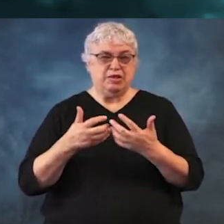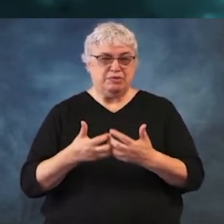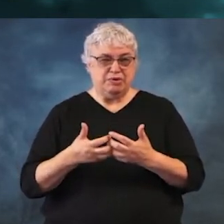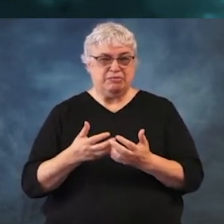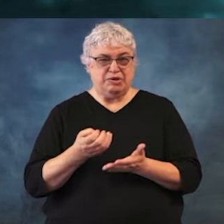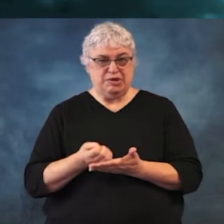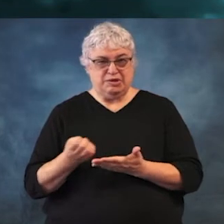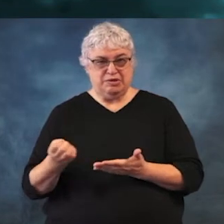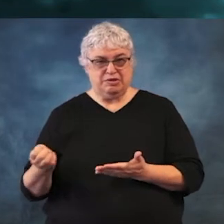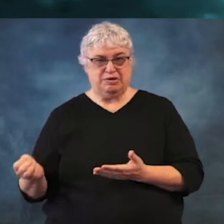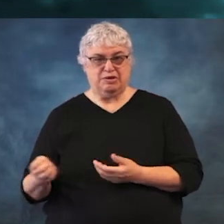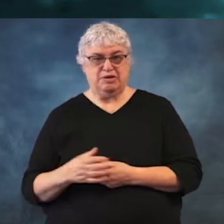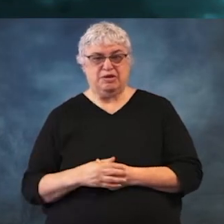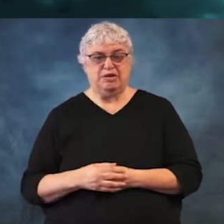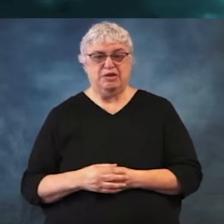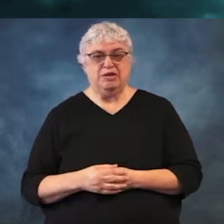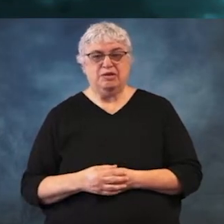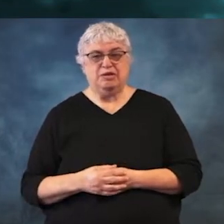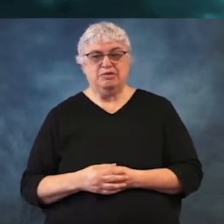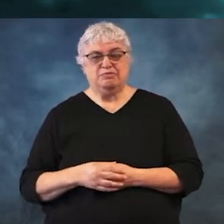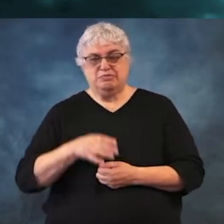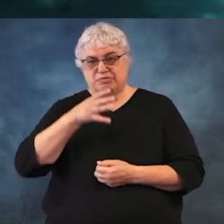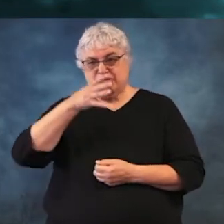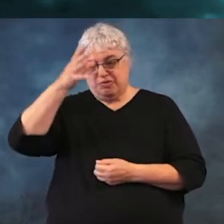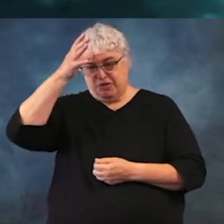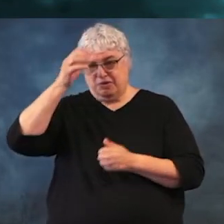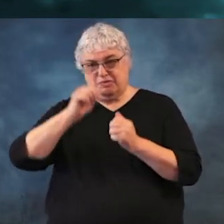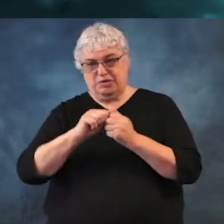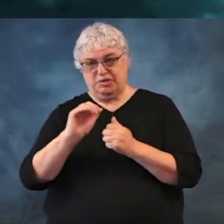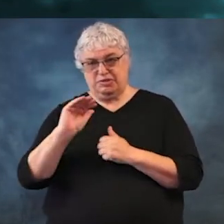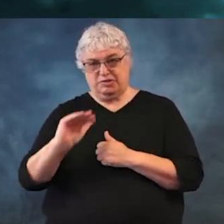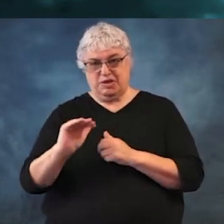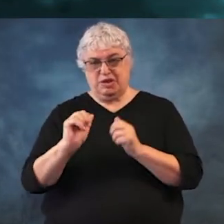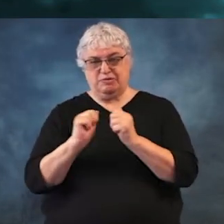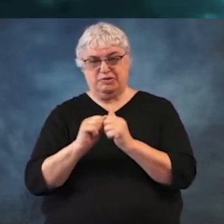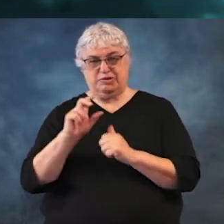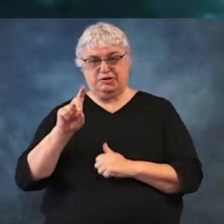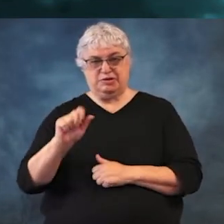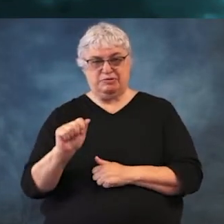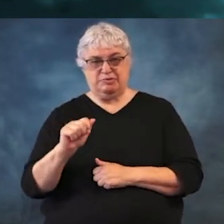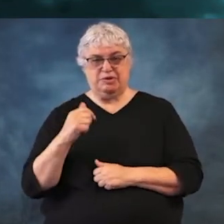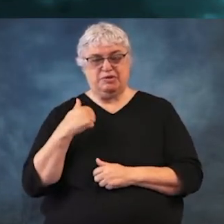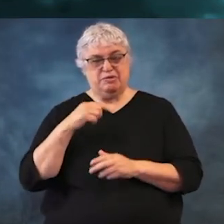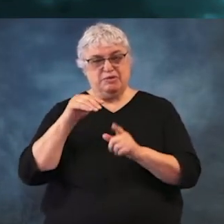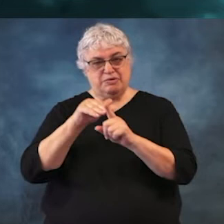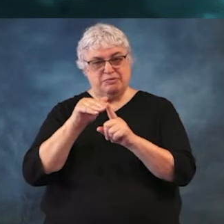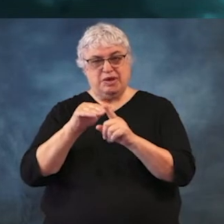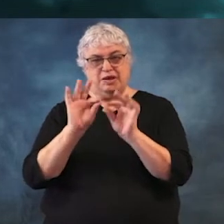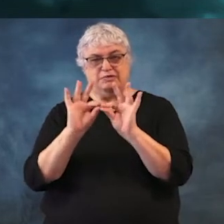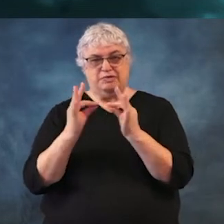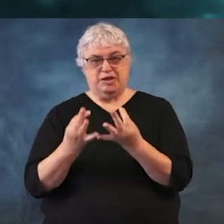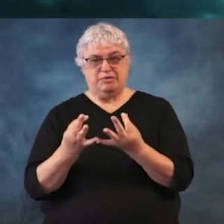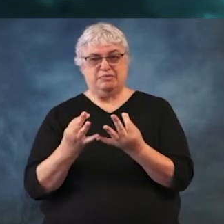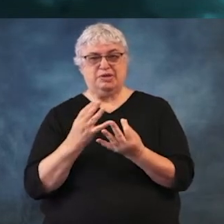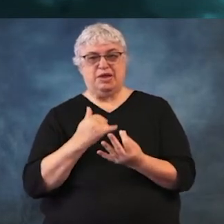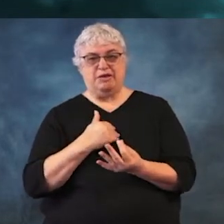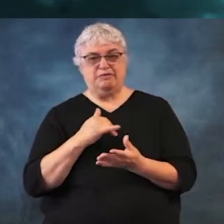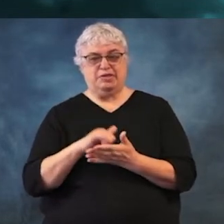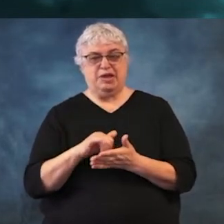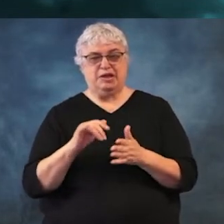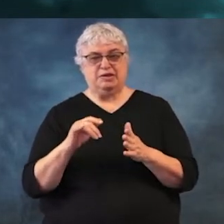to for a parent of a child with a disability to, remind families to have these